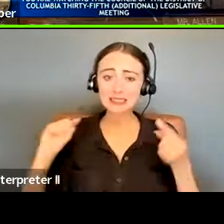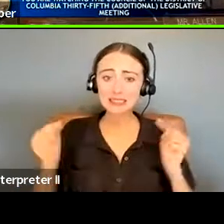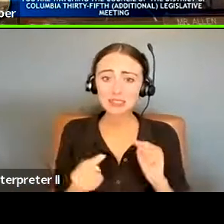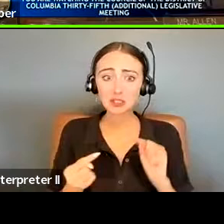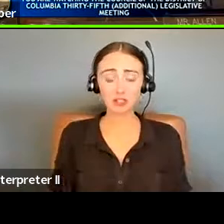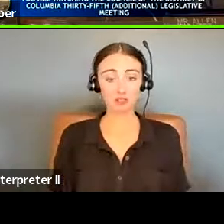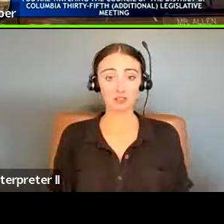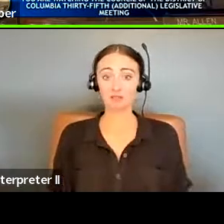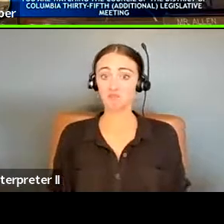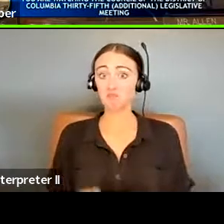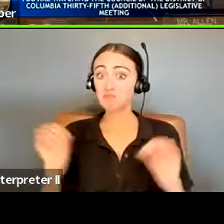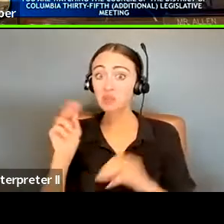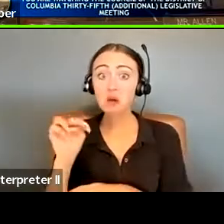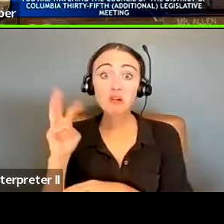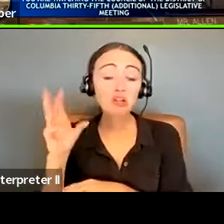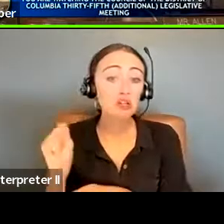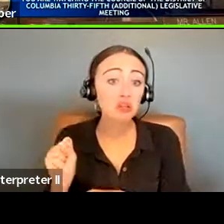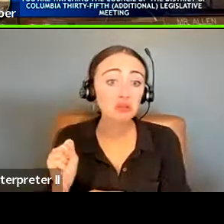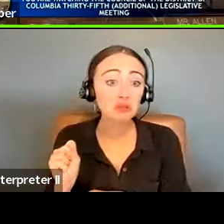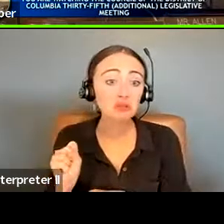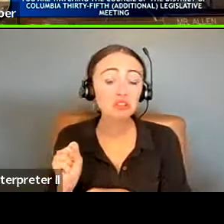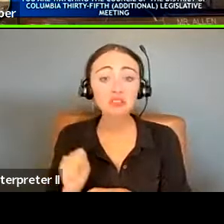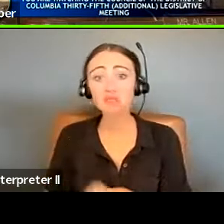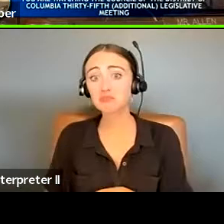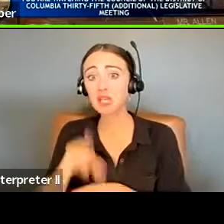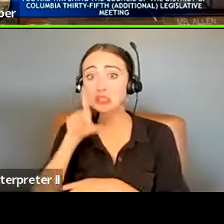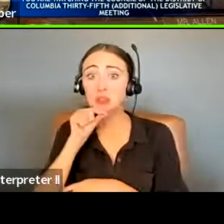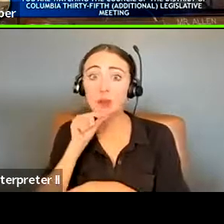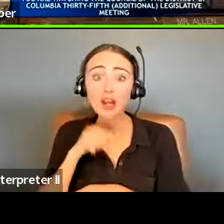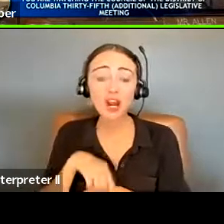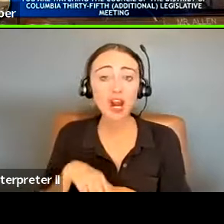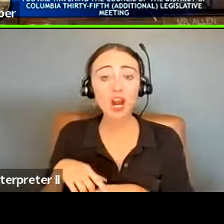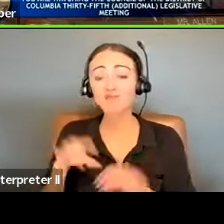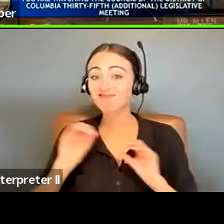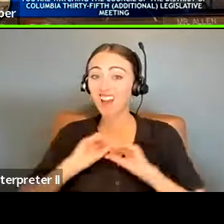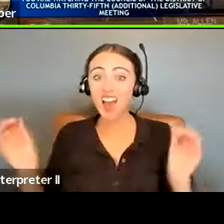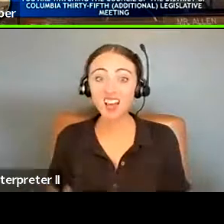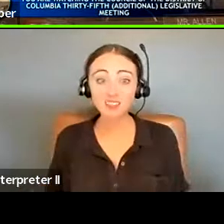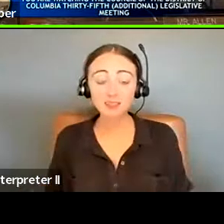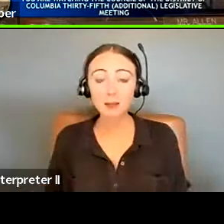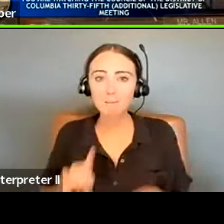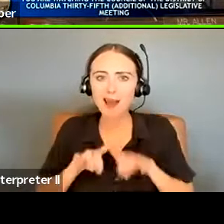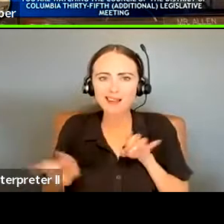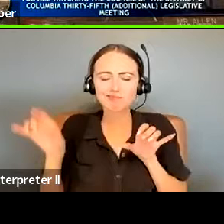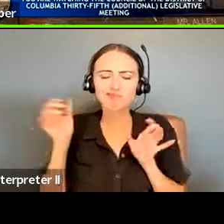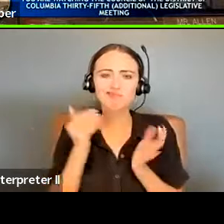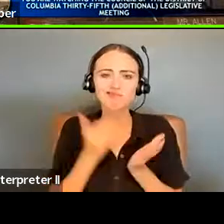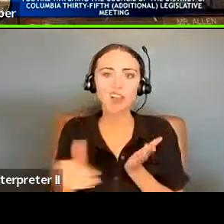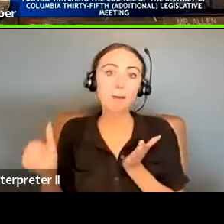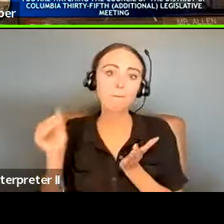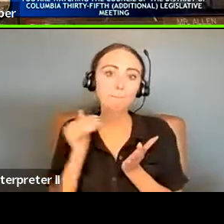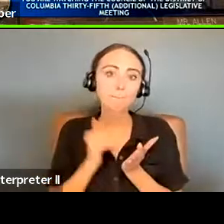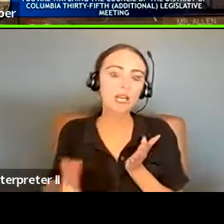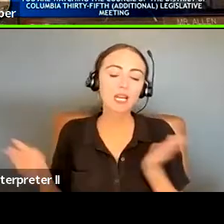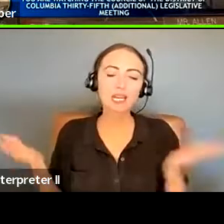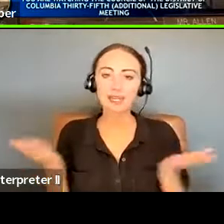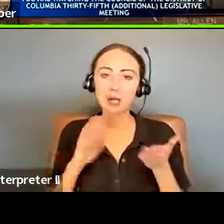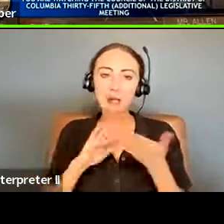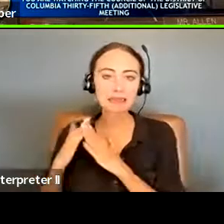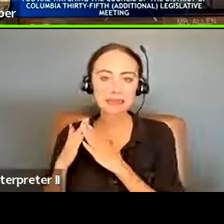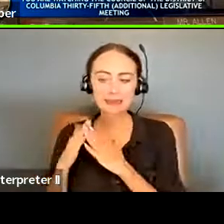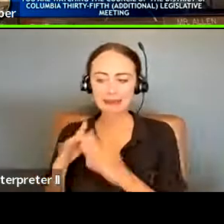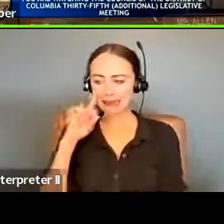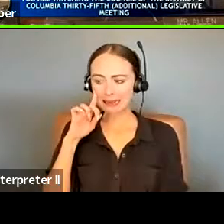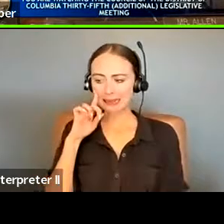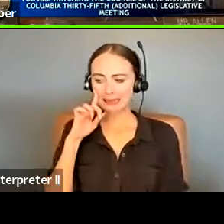saw that in the news or screaming across Twitter, but it's sadly all too common in our city. And what I think at